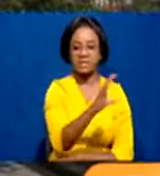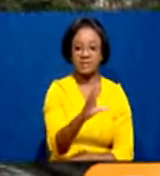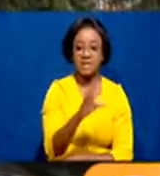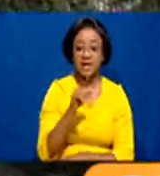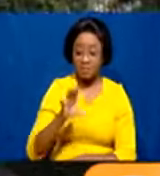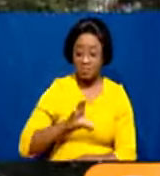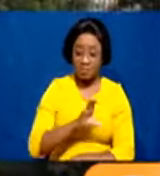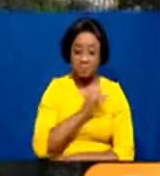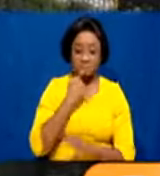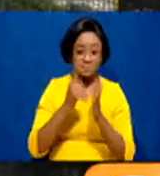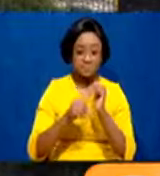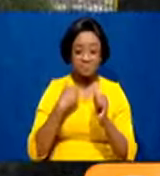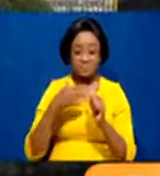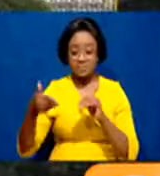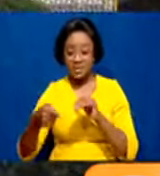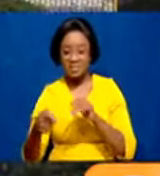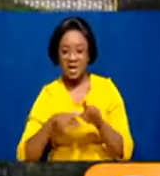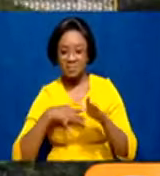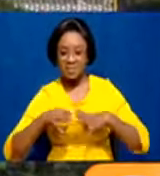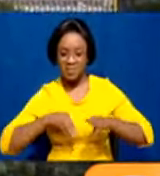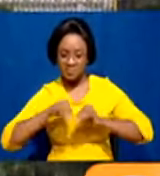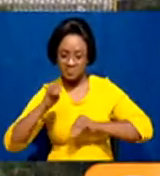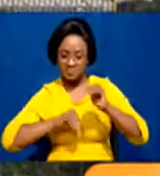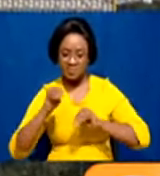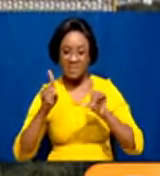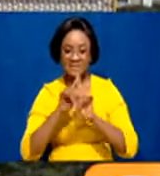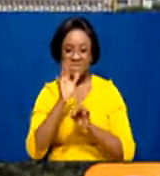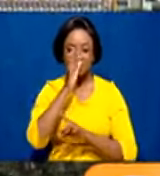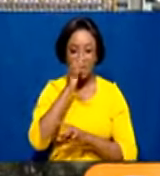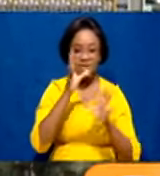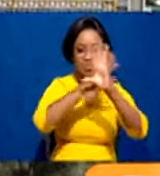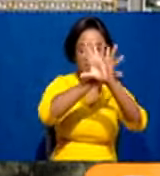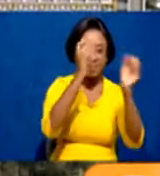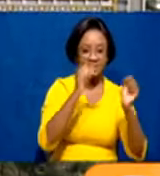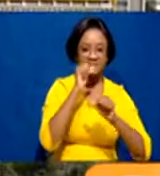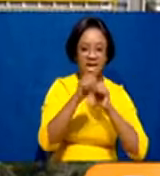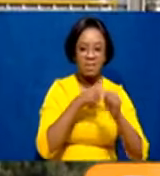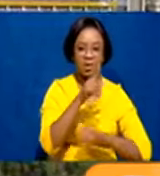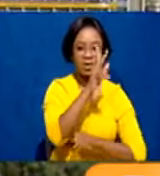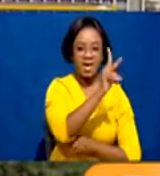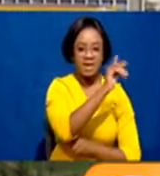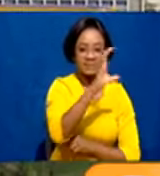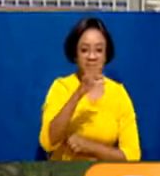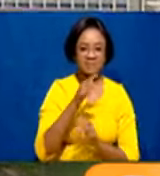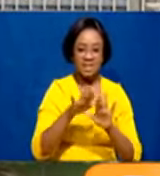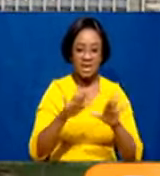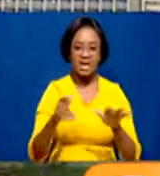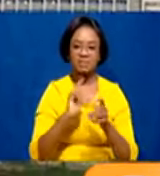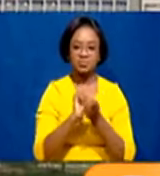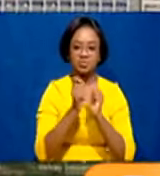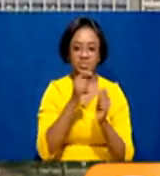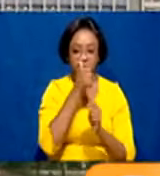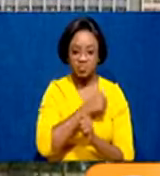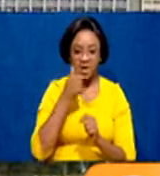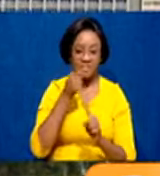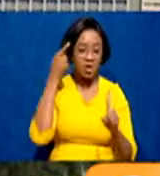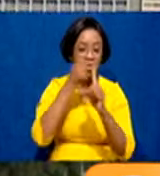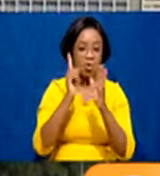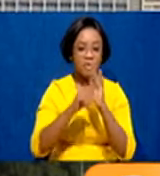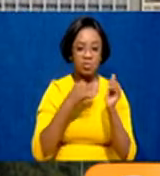termed underhand dealings that included misleading the president on the privatization of KICC with the aim of handing the prime